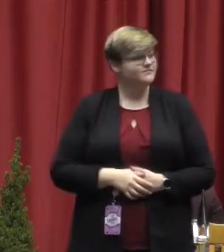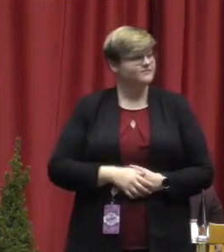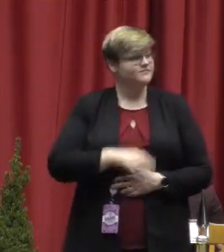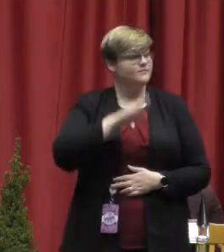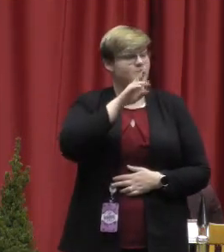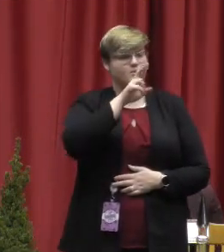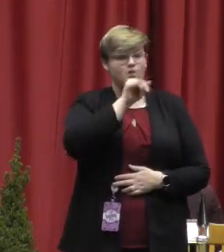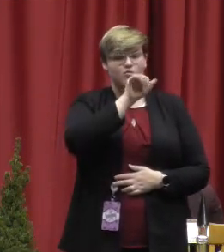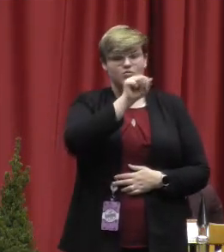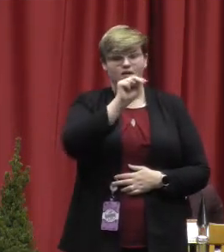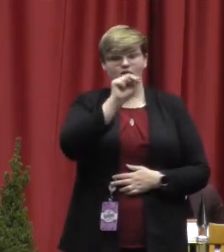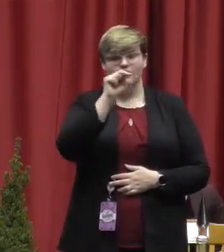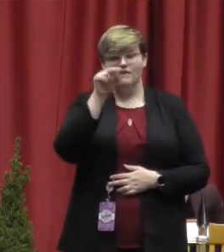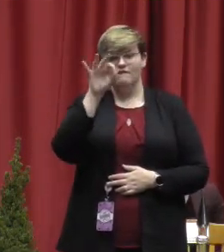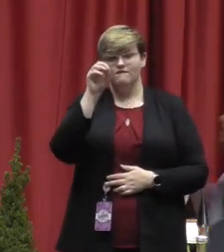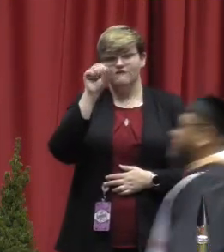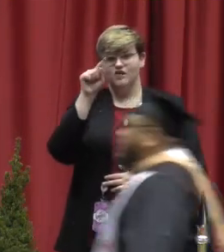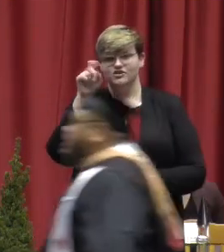Brian Foster,